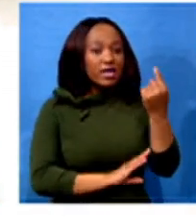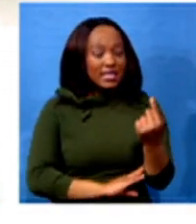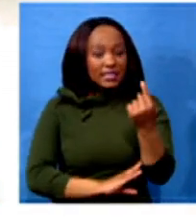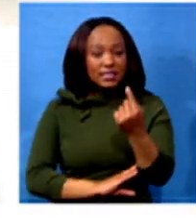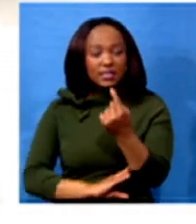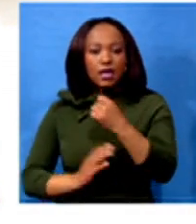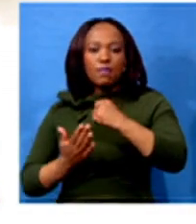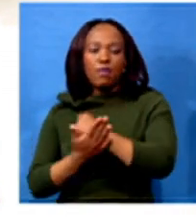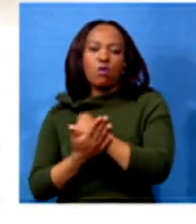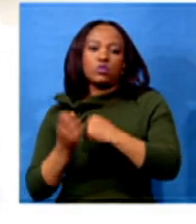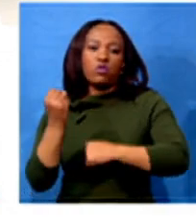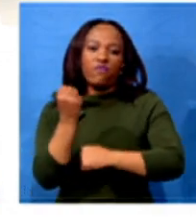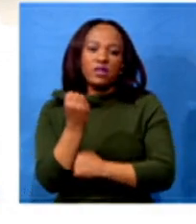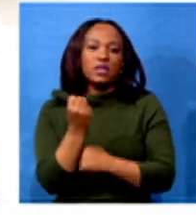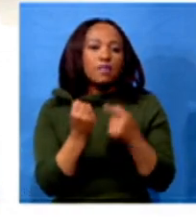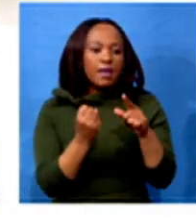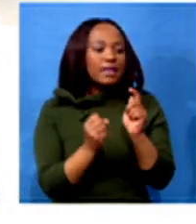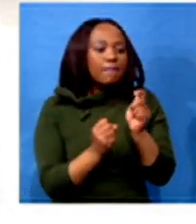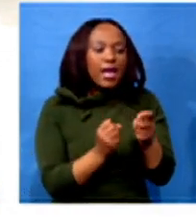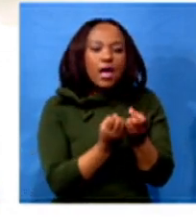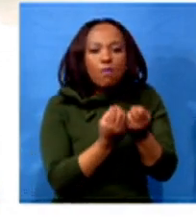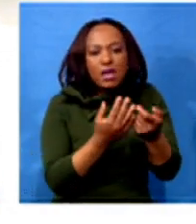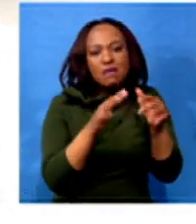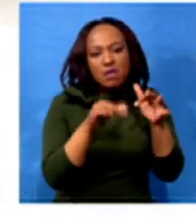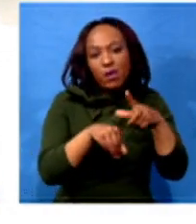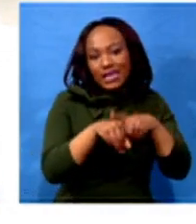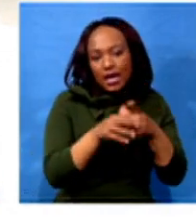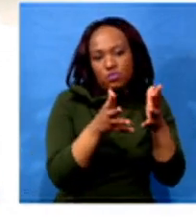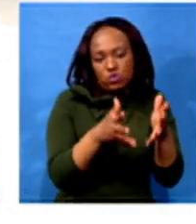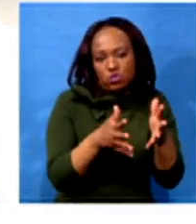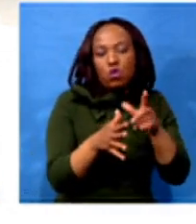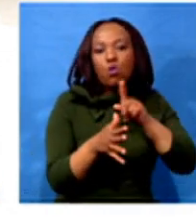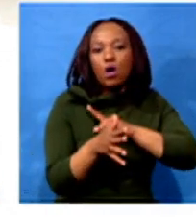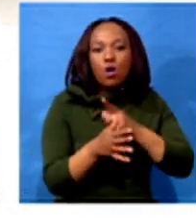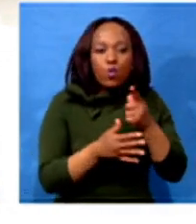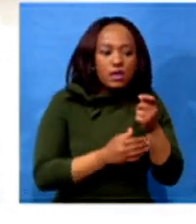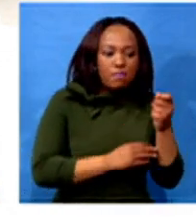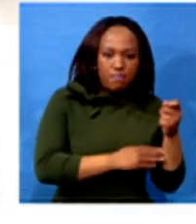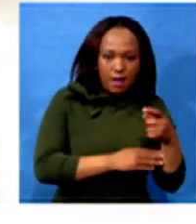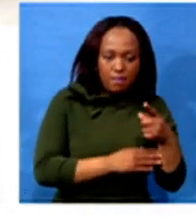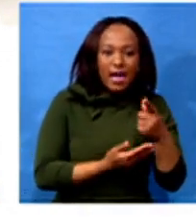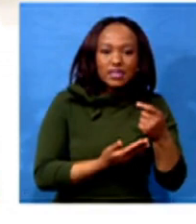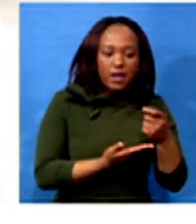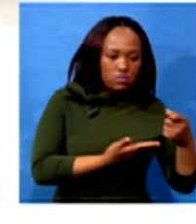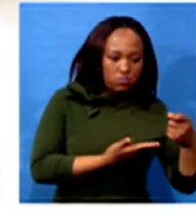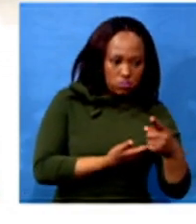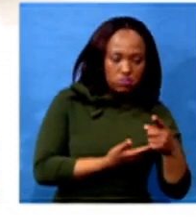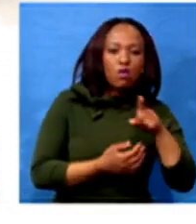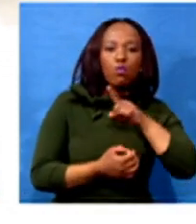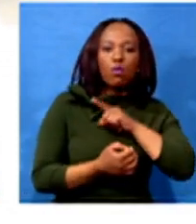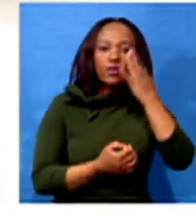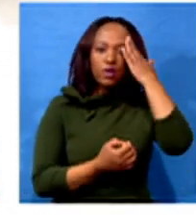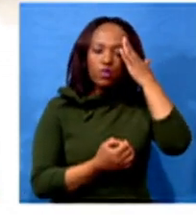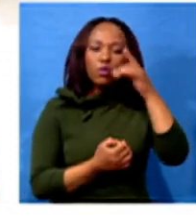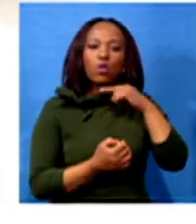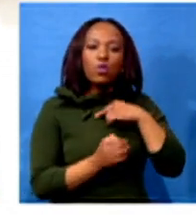pay at a given time. So we send people SMSs as a result of that, so that we can stagger the queues at the